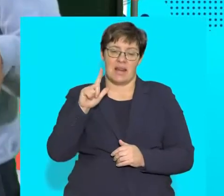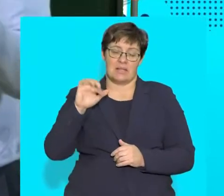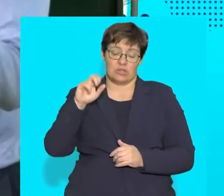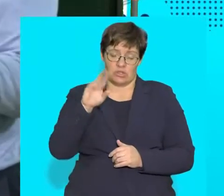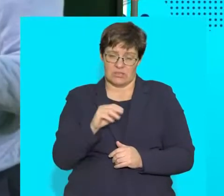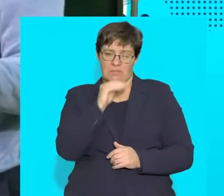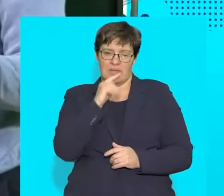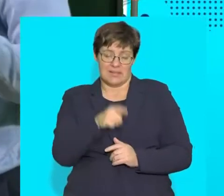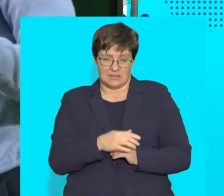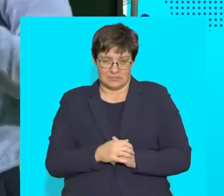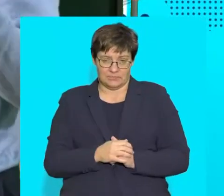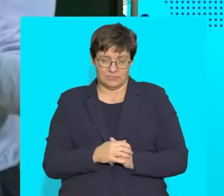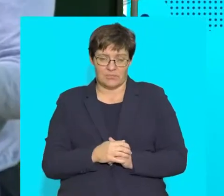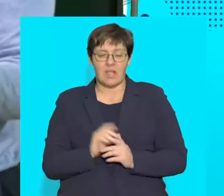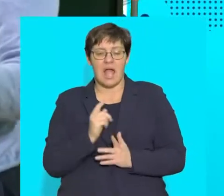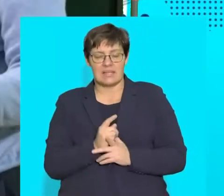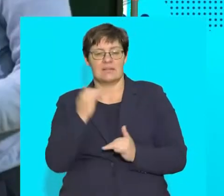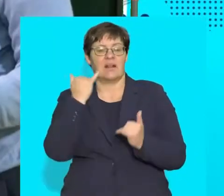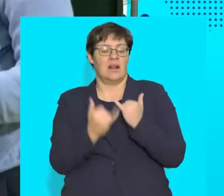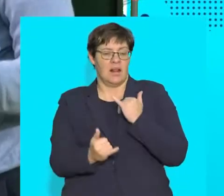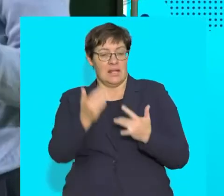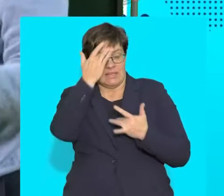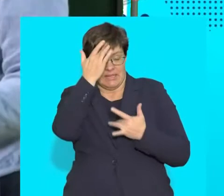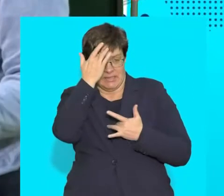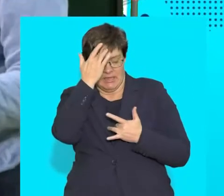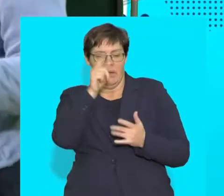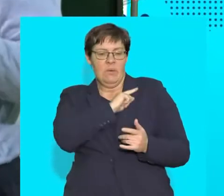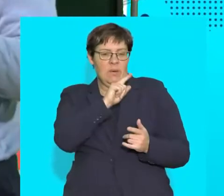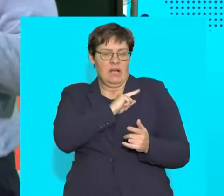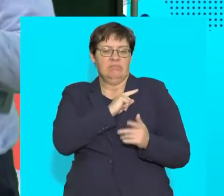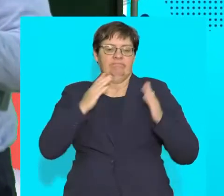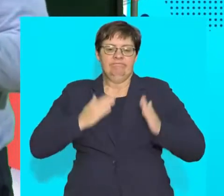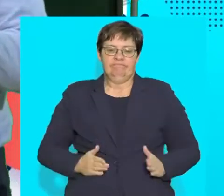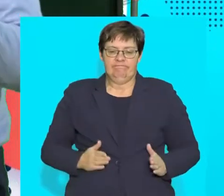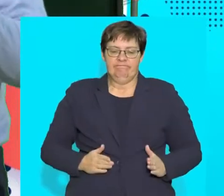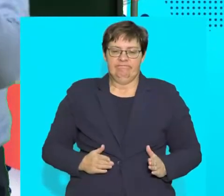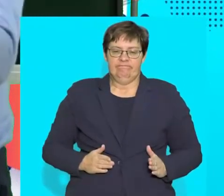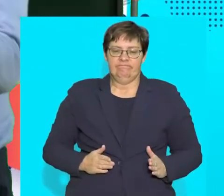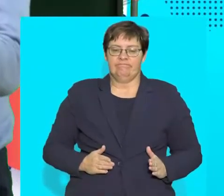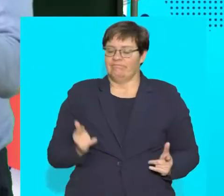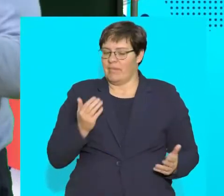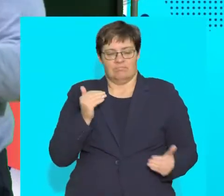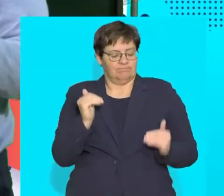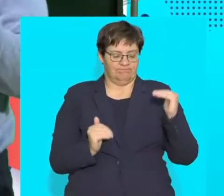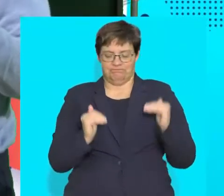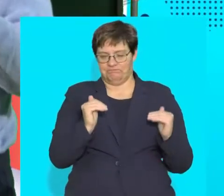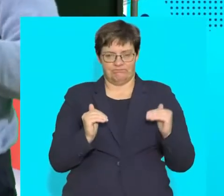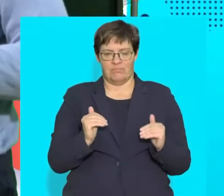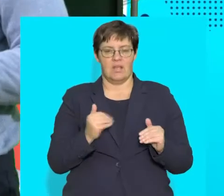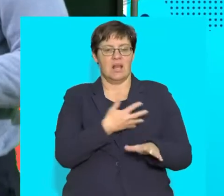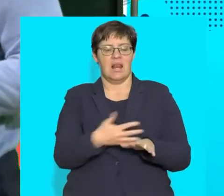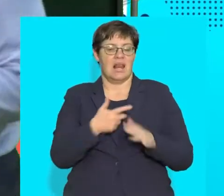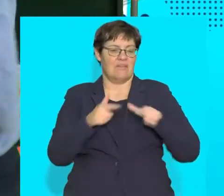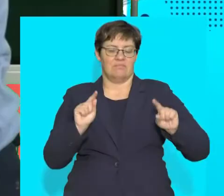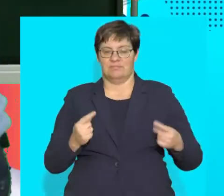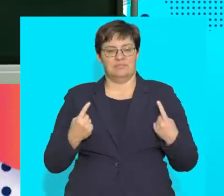So we'll unpack that as a disorder which is as a result of the body's inability to control blood sugar